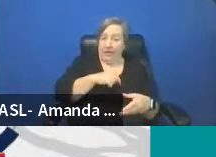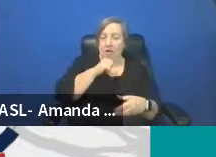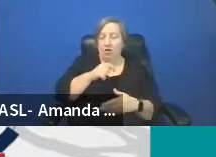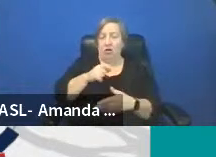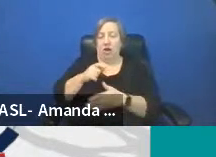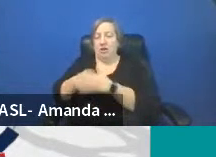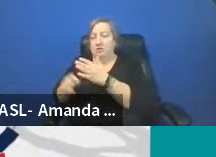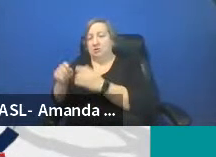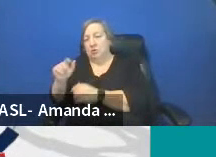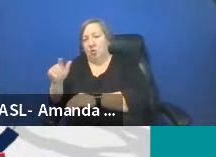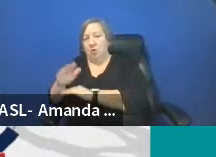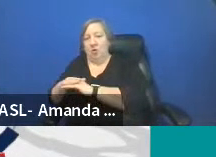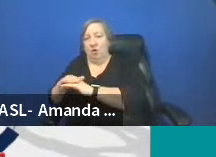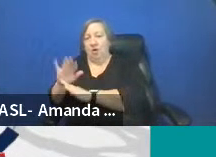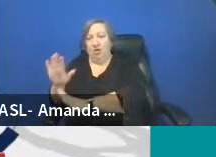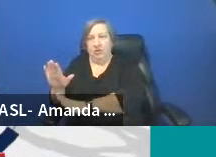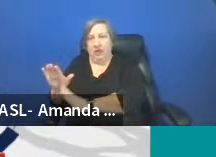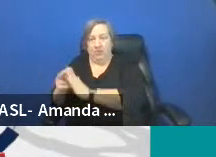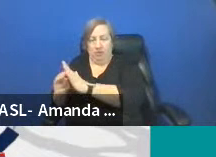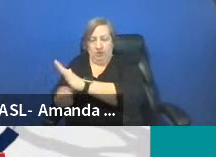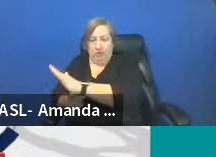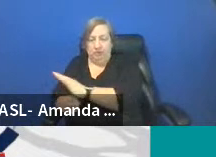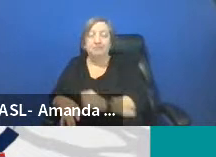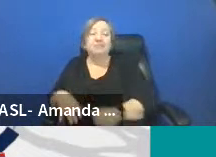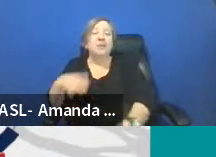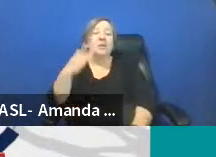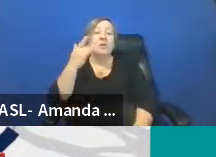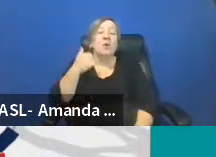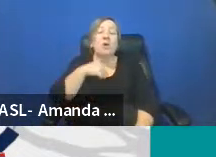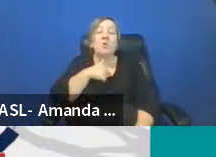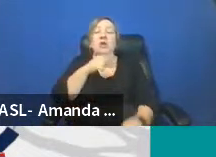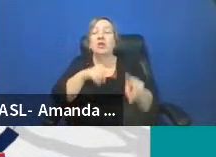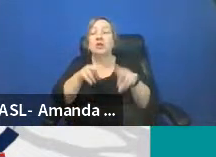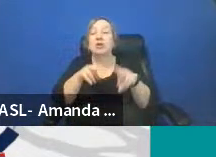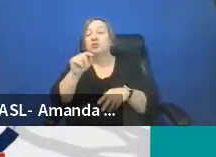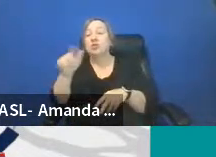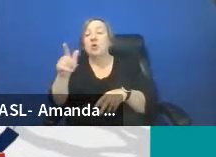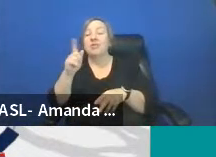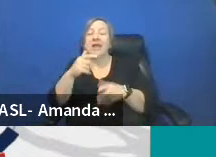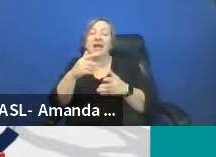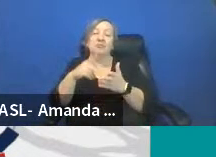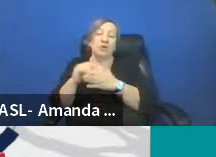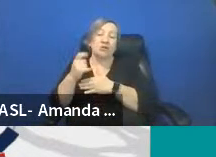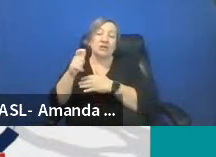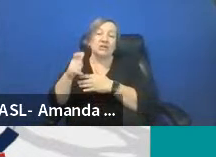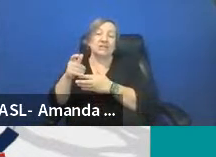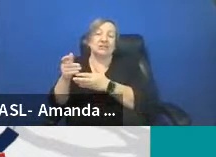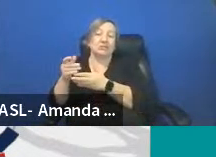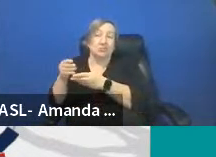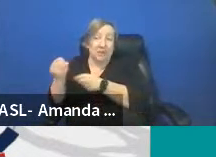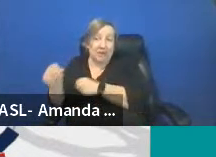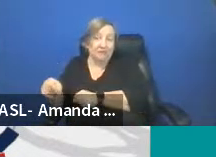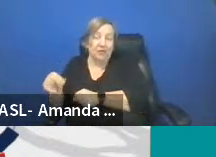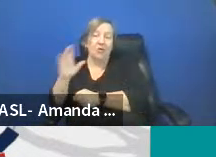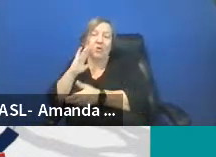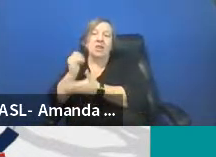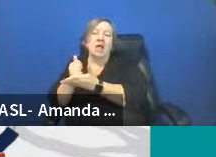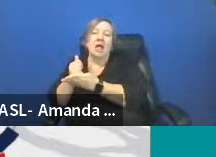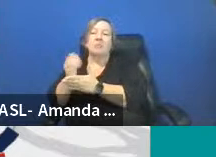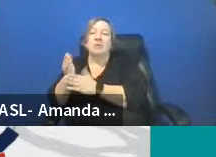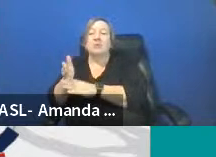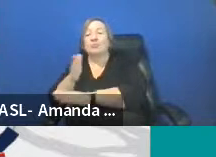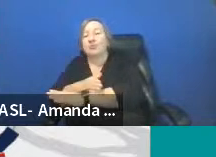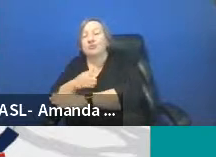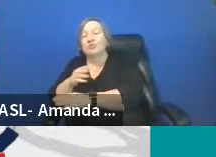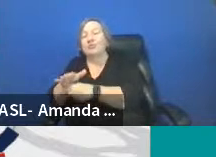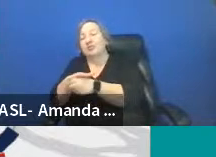so why are they looking at tolling? They have projects that they need to fund, and it will help improve the regional system. So kind of